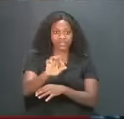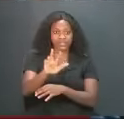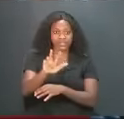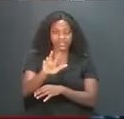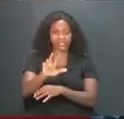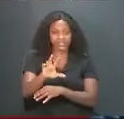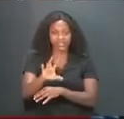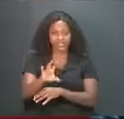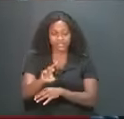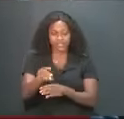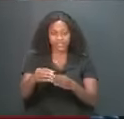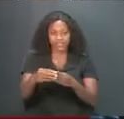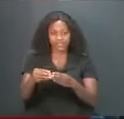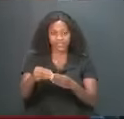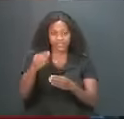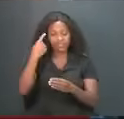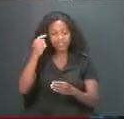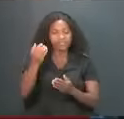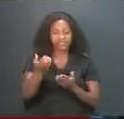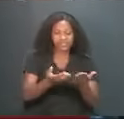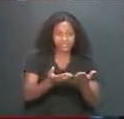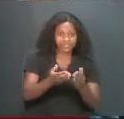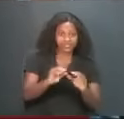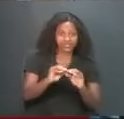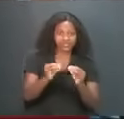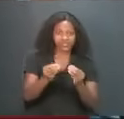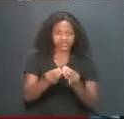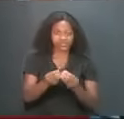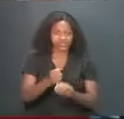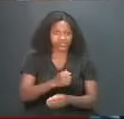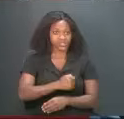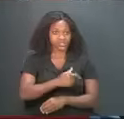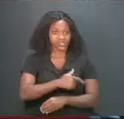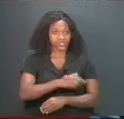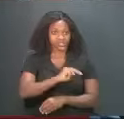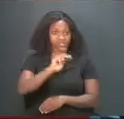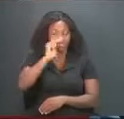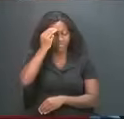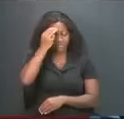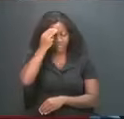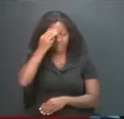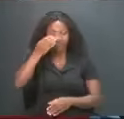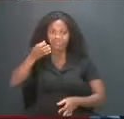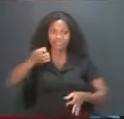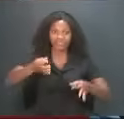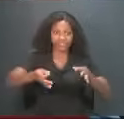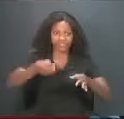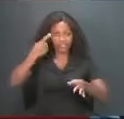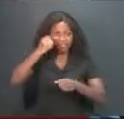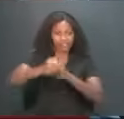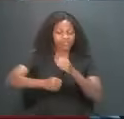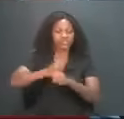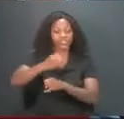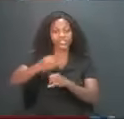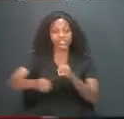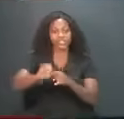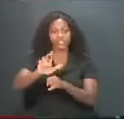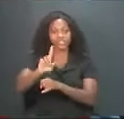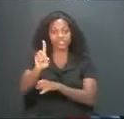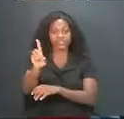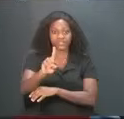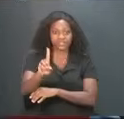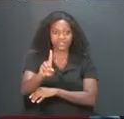677,200,937 cedis for the services of the Office of the Attorney General and Ministry of Justice for the year ending 31st